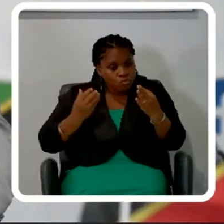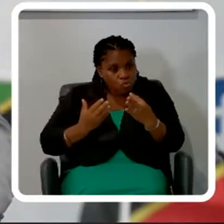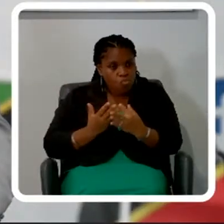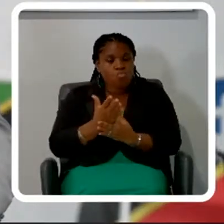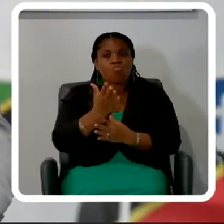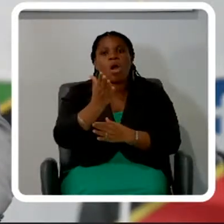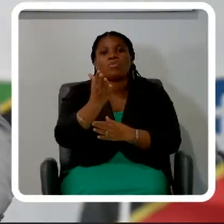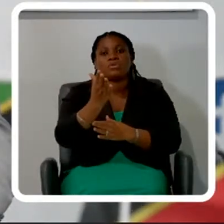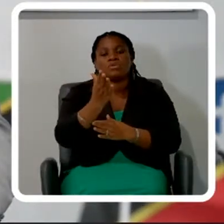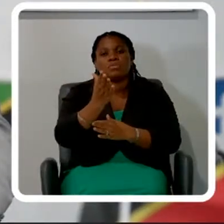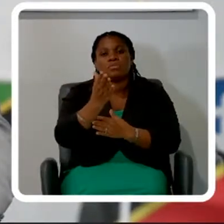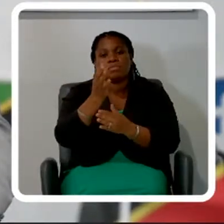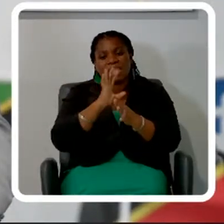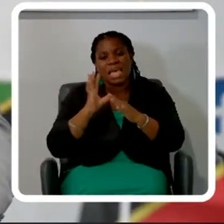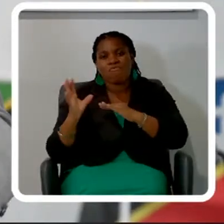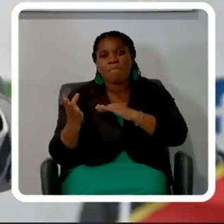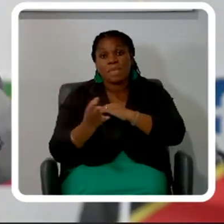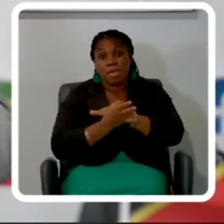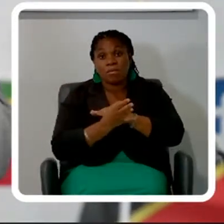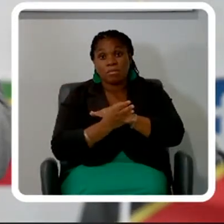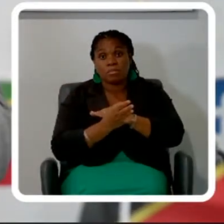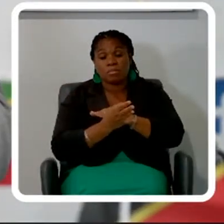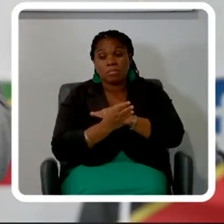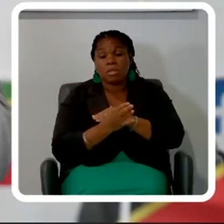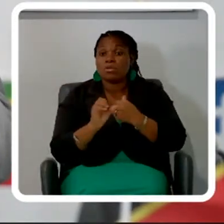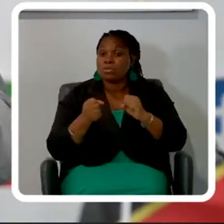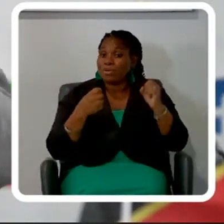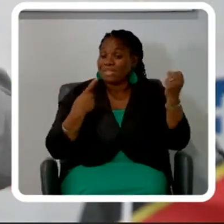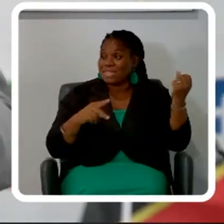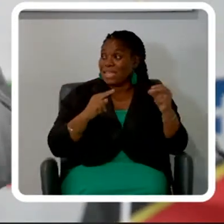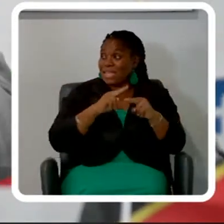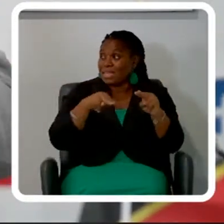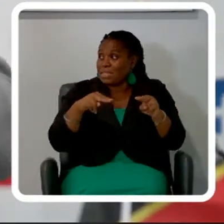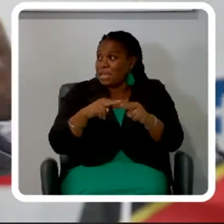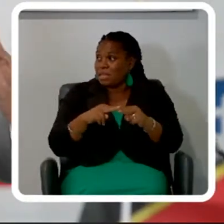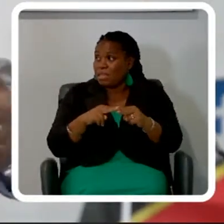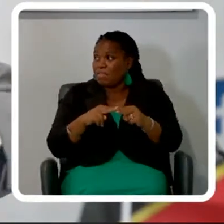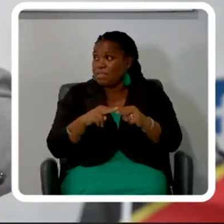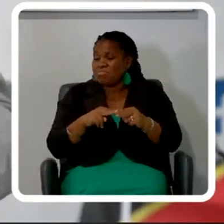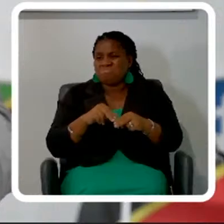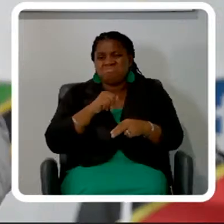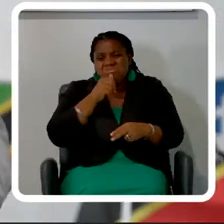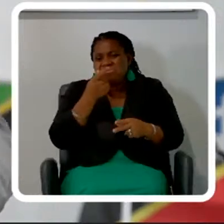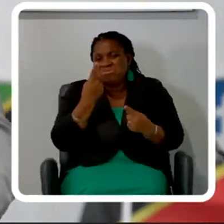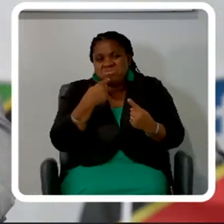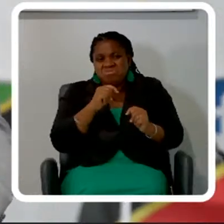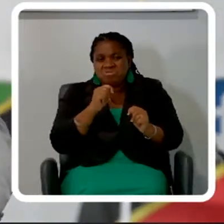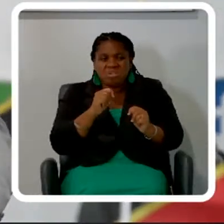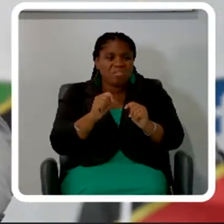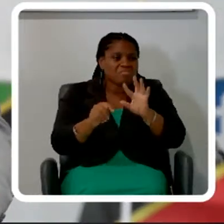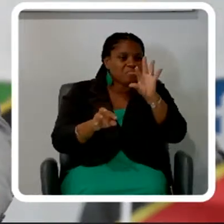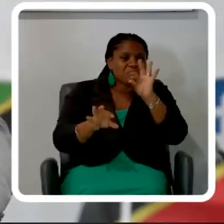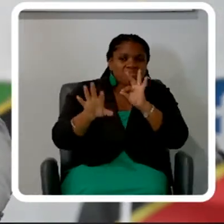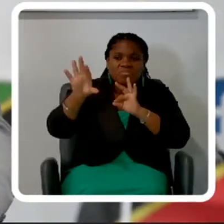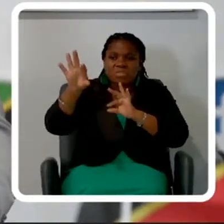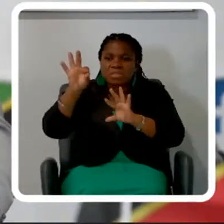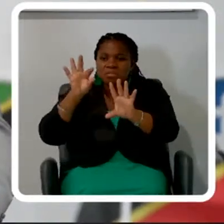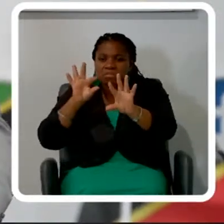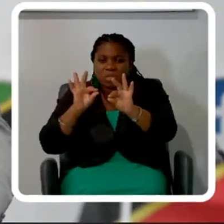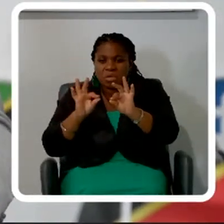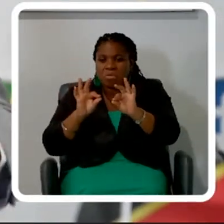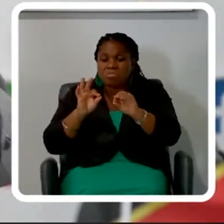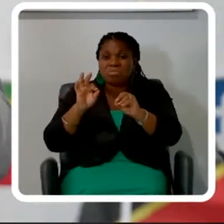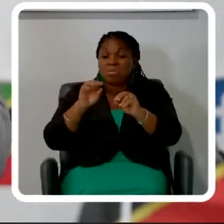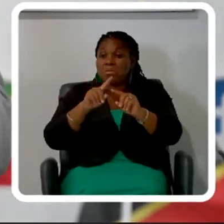world as well. And so St. Kitts and Nevis, we do not single out any particular